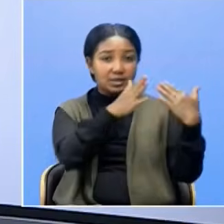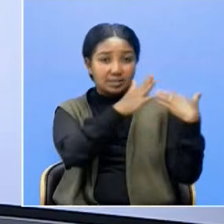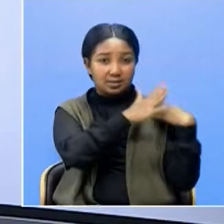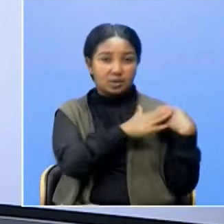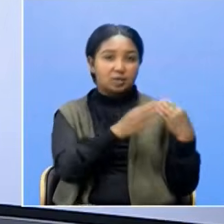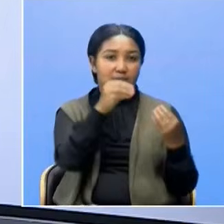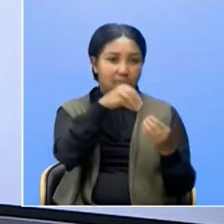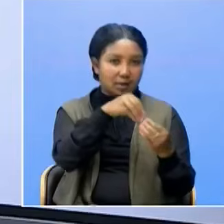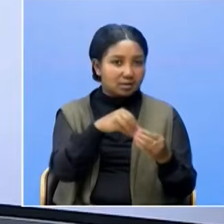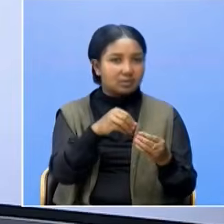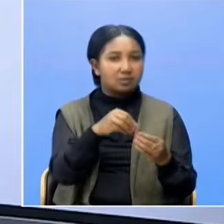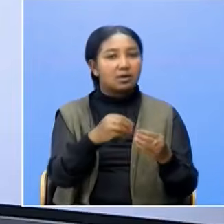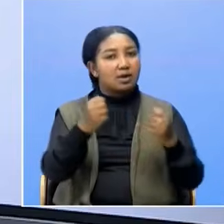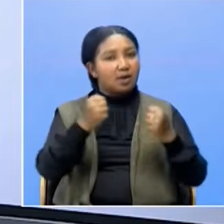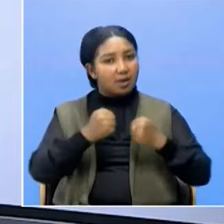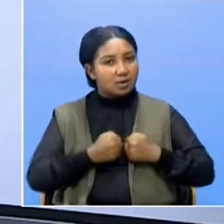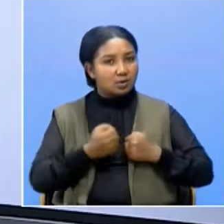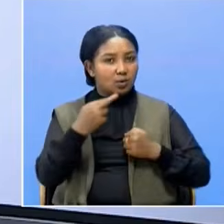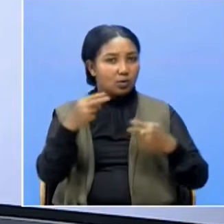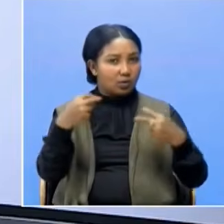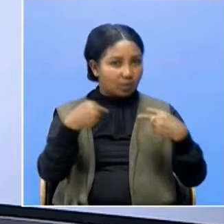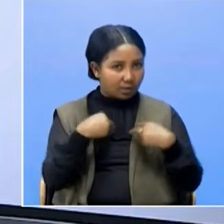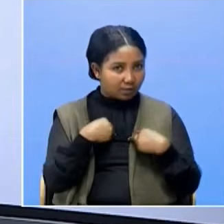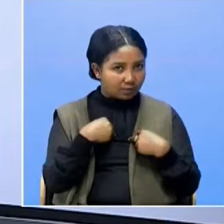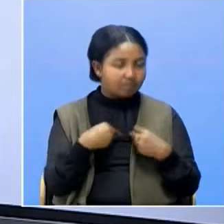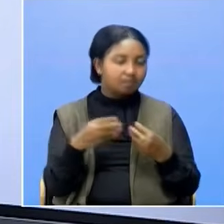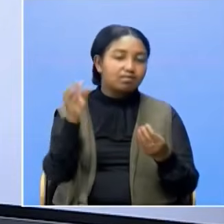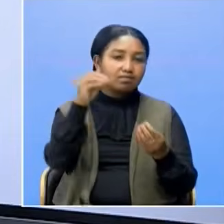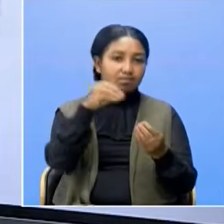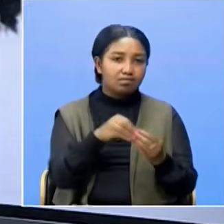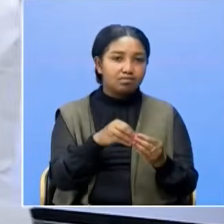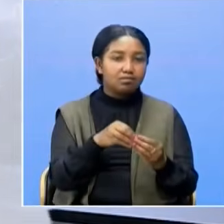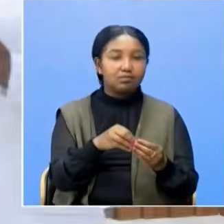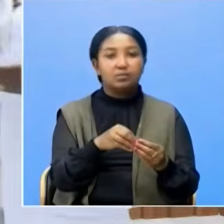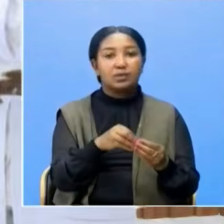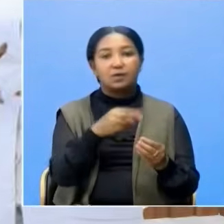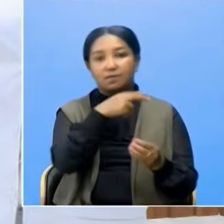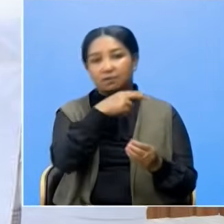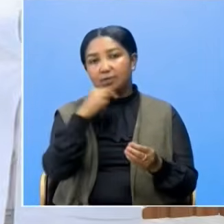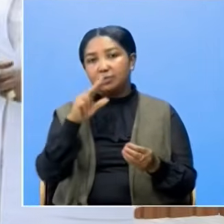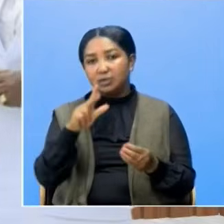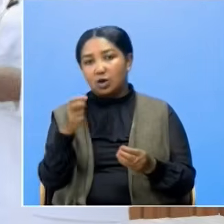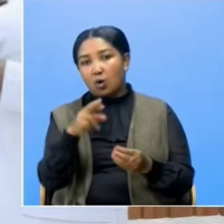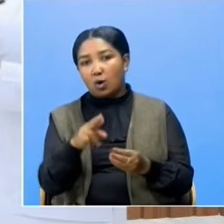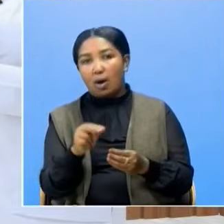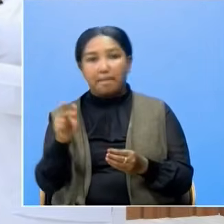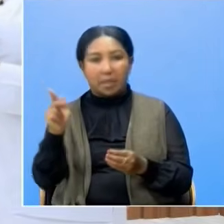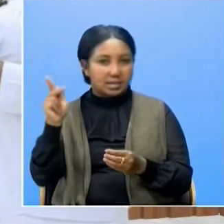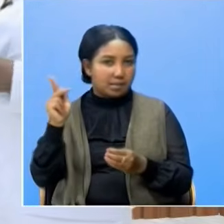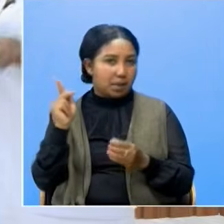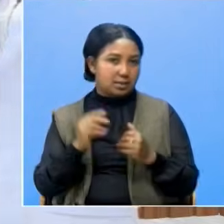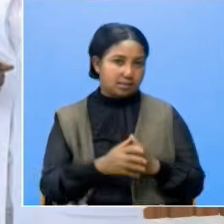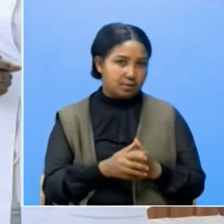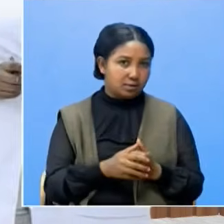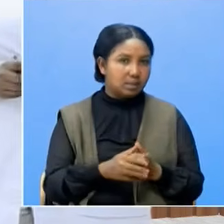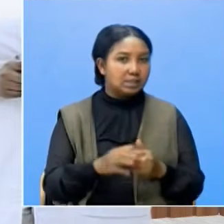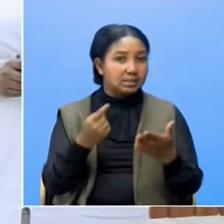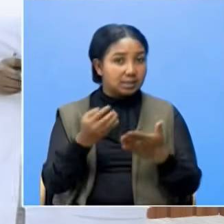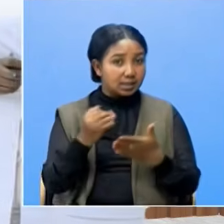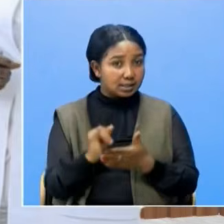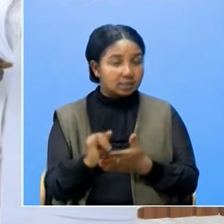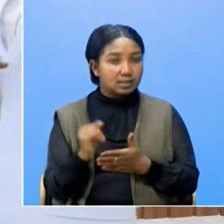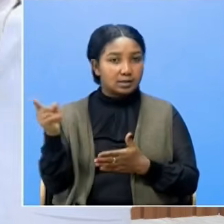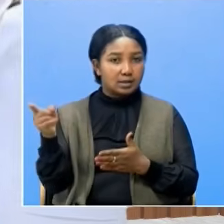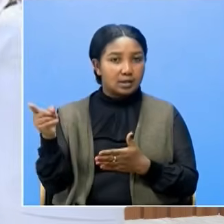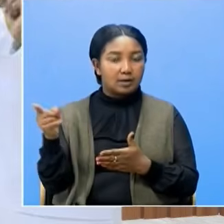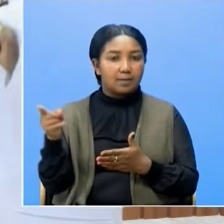subject plus has or have plus verb 3 or past participle. This is